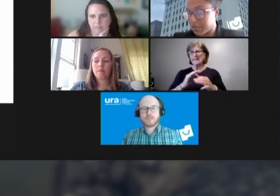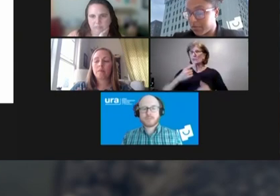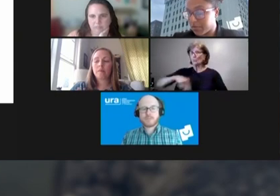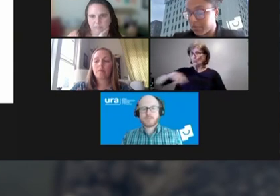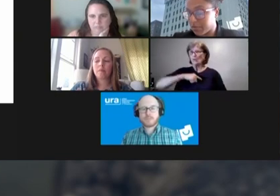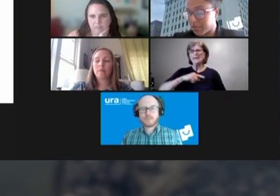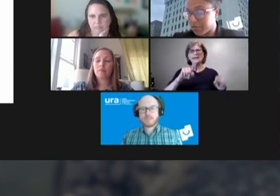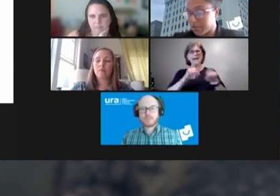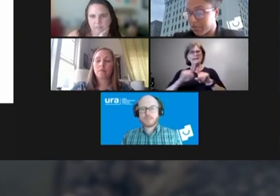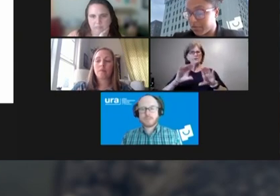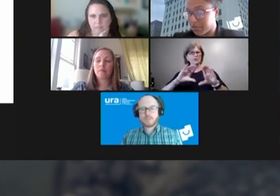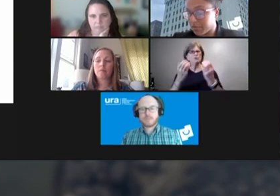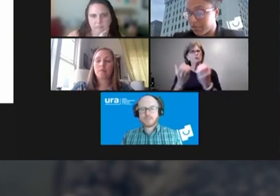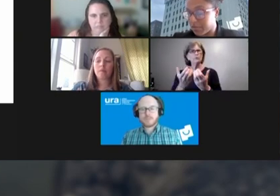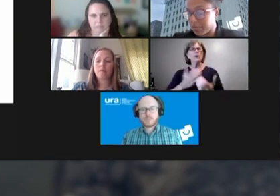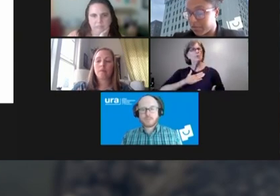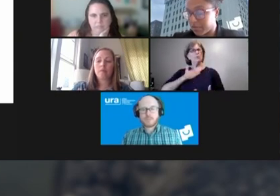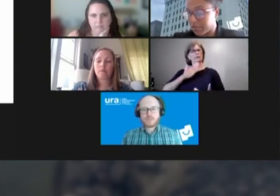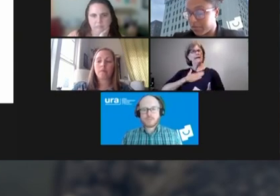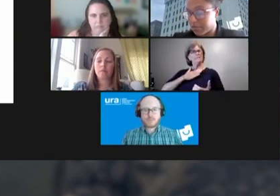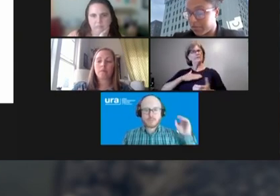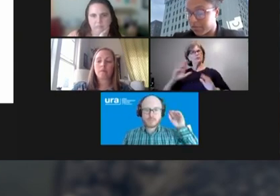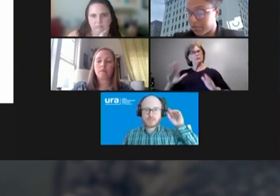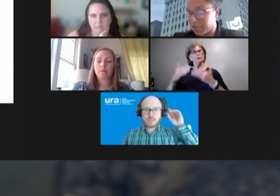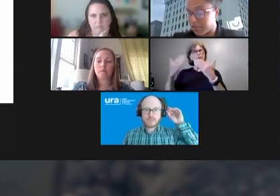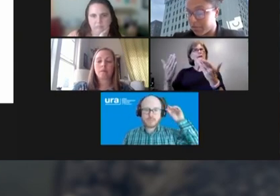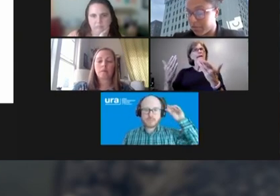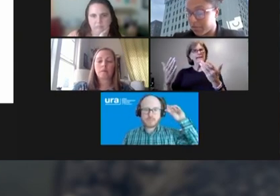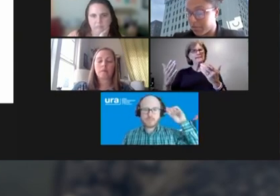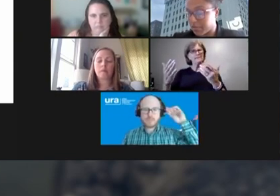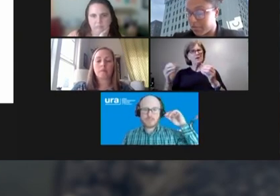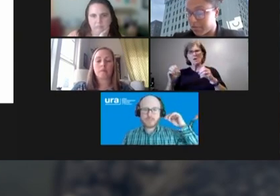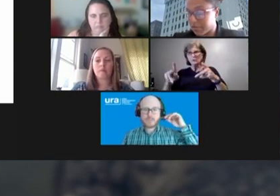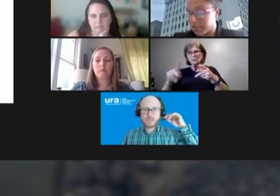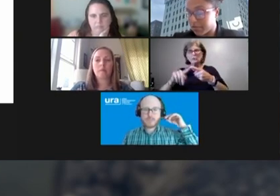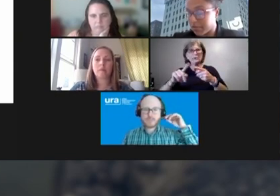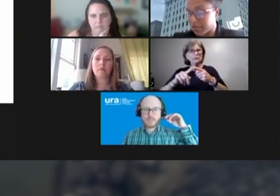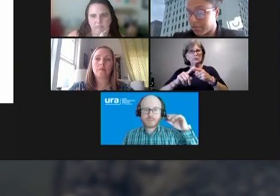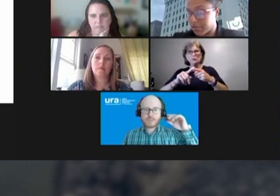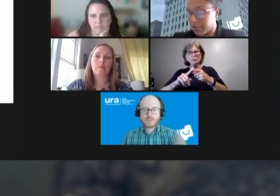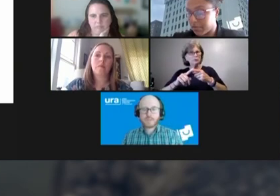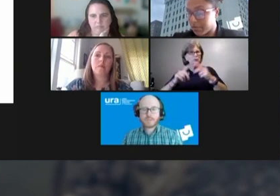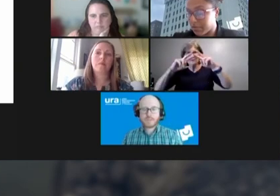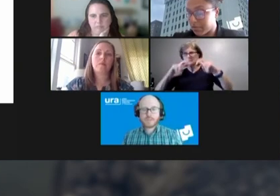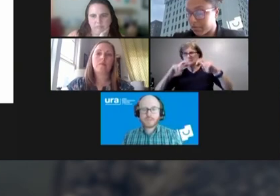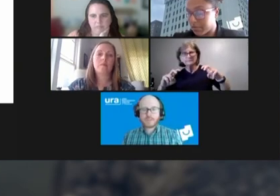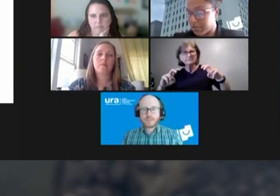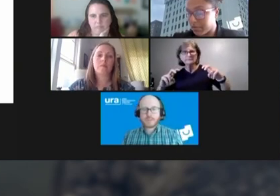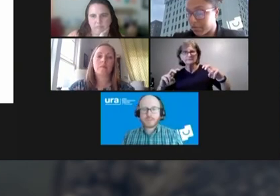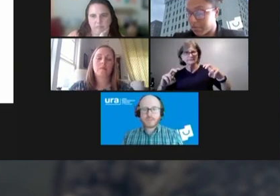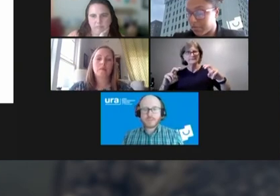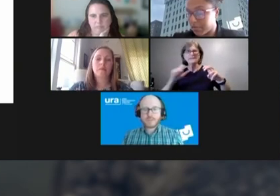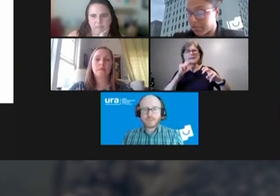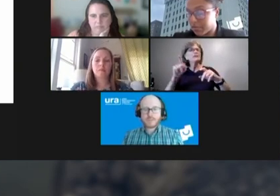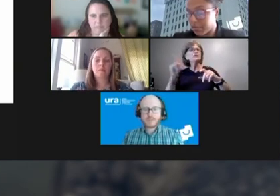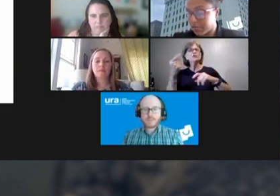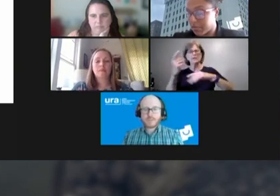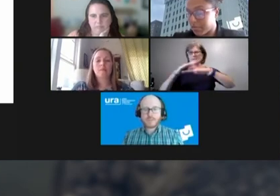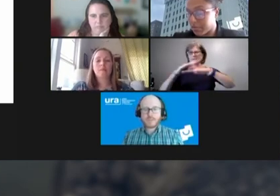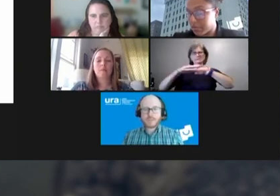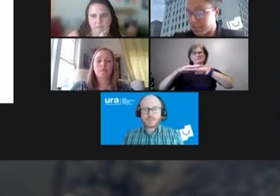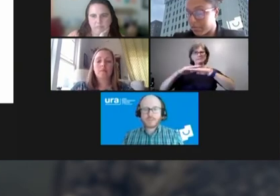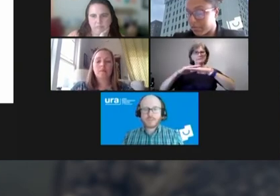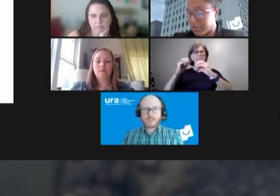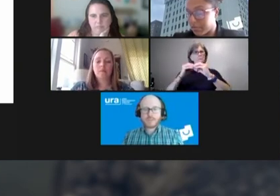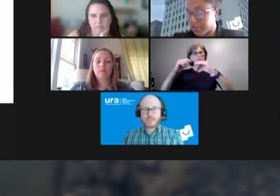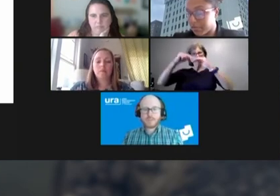us to discuss, engage, dive a little deeper, you know, just think about what we're doing related to housing through a different lens.